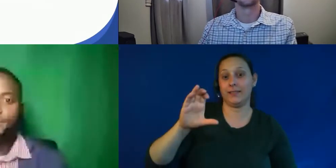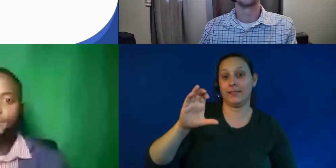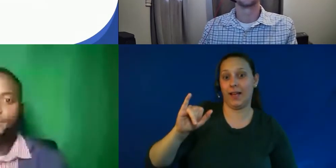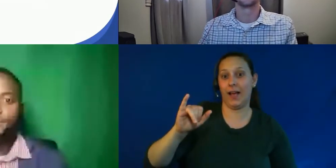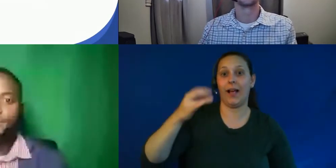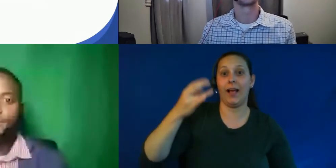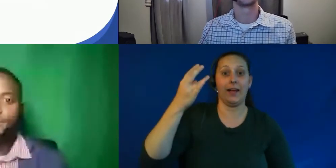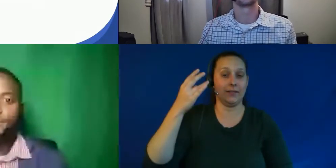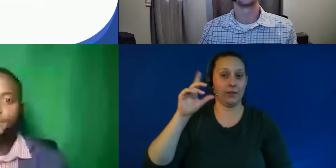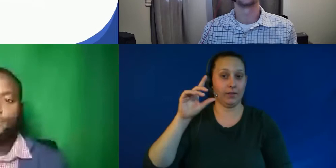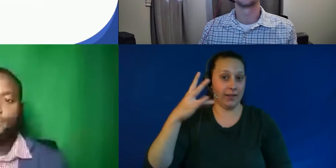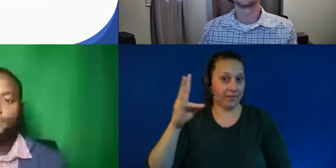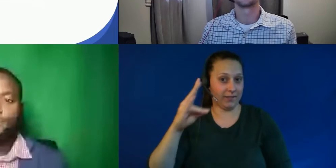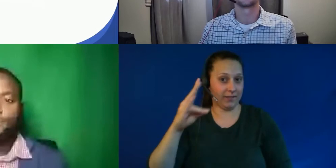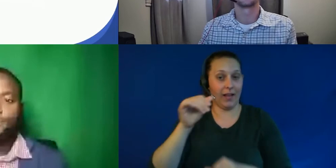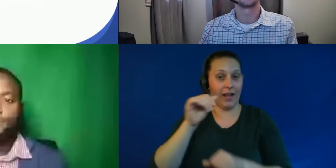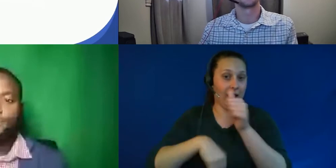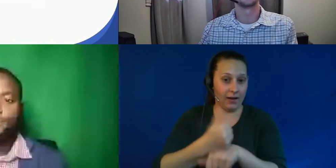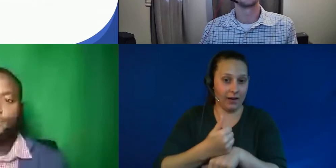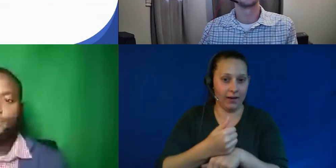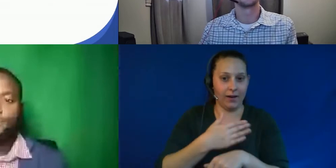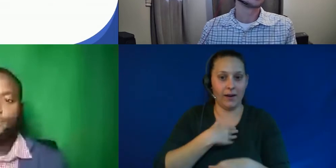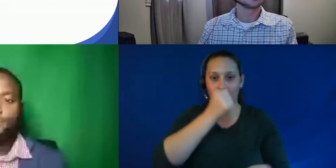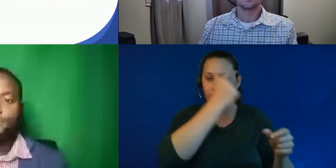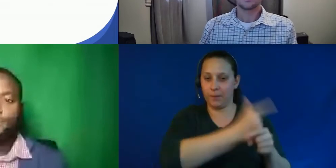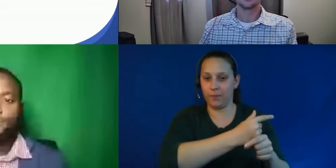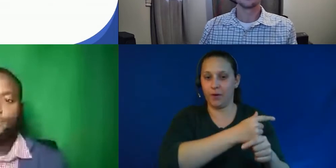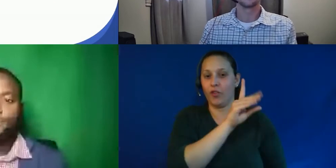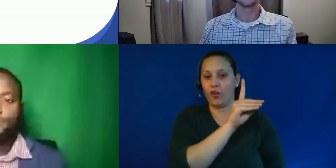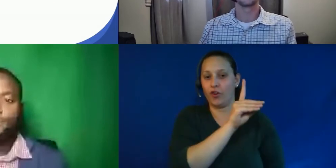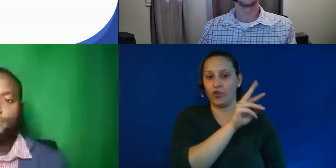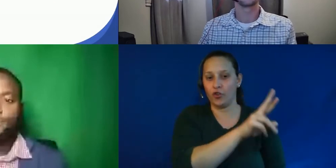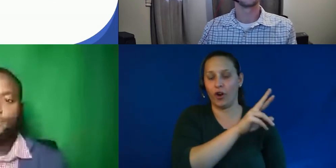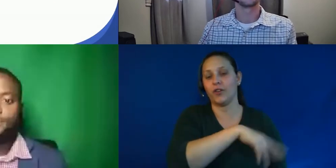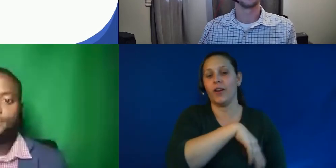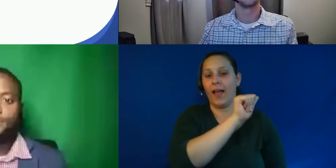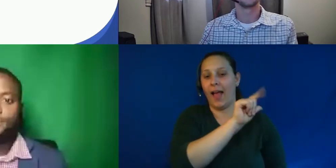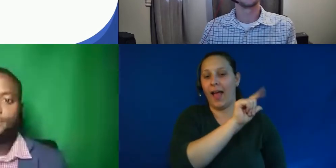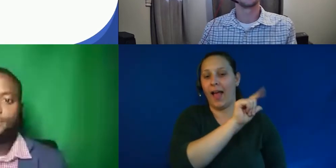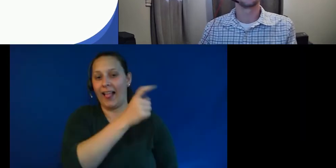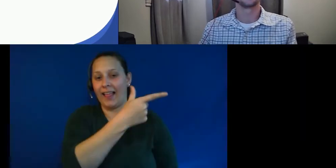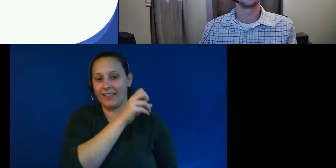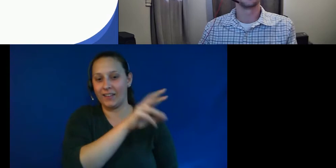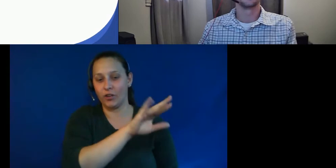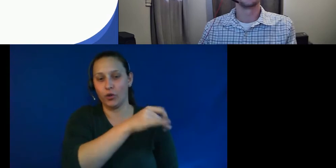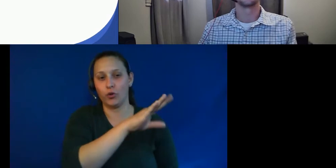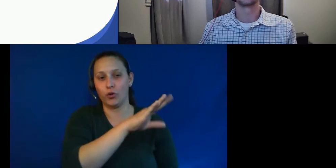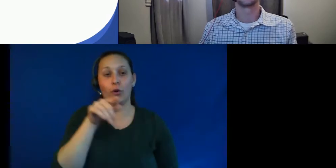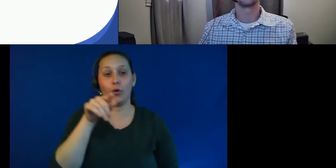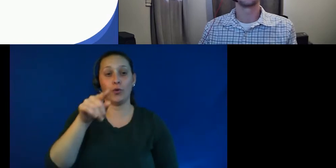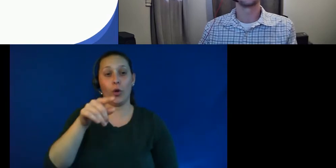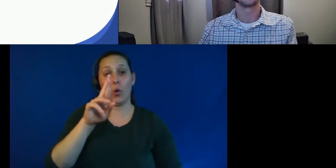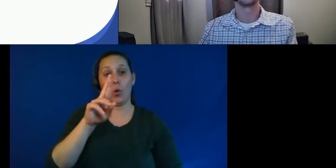of Remote Optometry alongside my brother, Dr. Alexander Job. Remote Optometry is a telemedicine software and